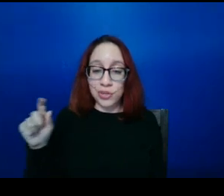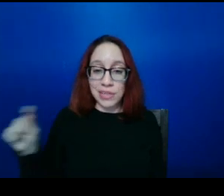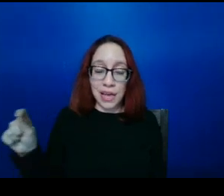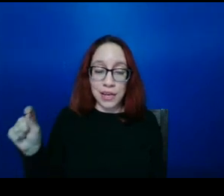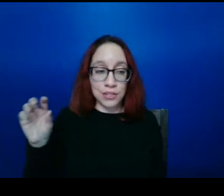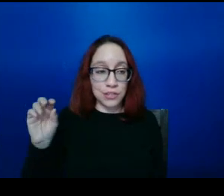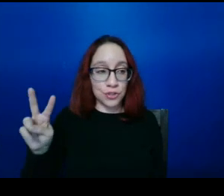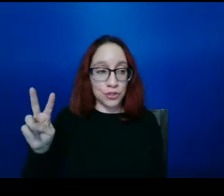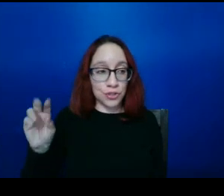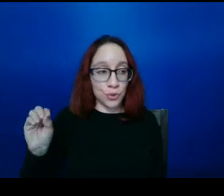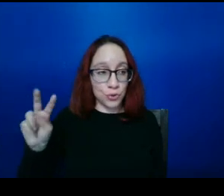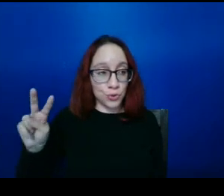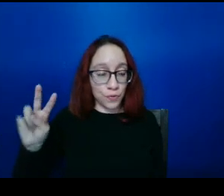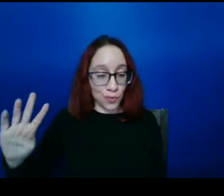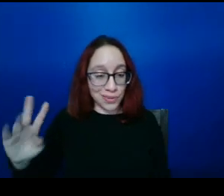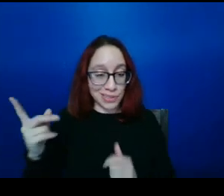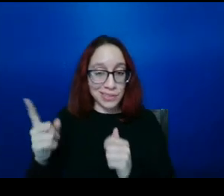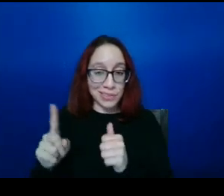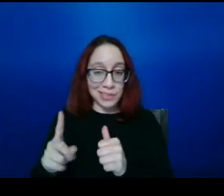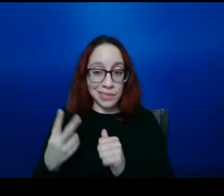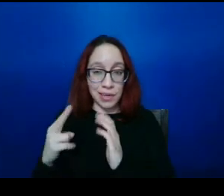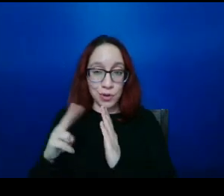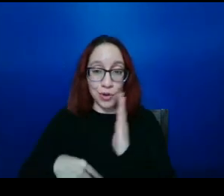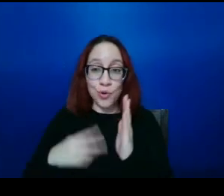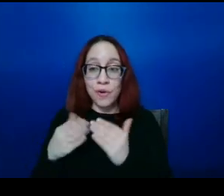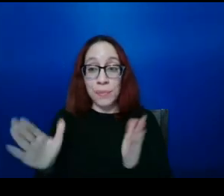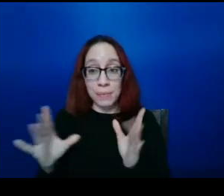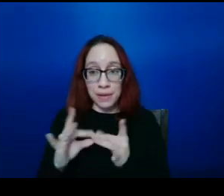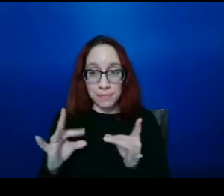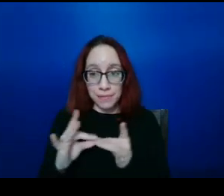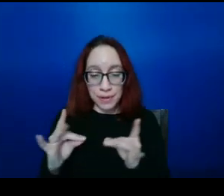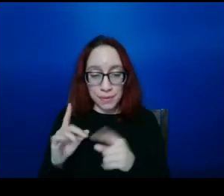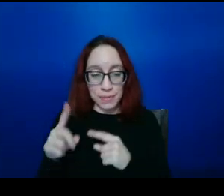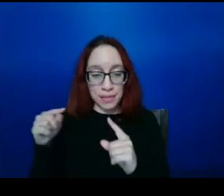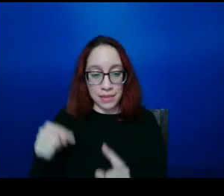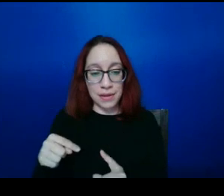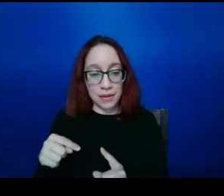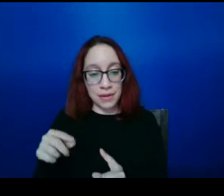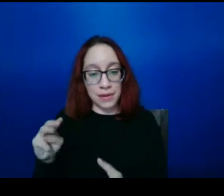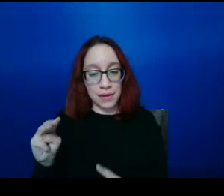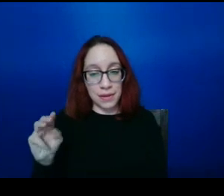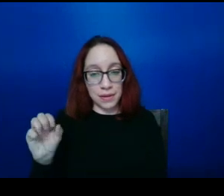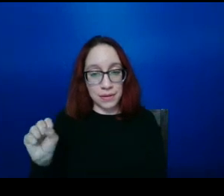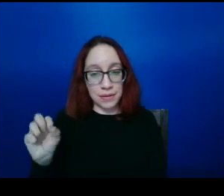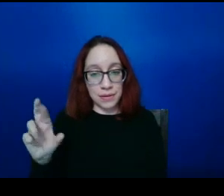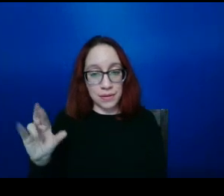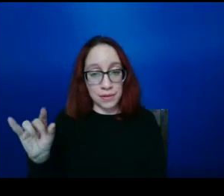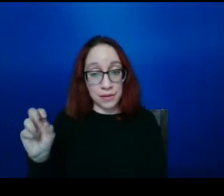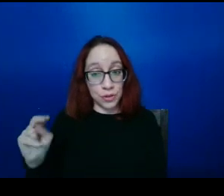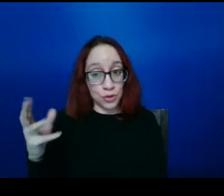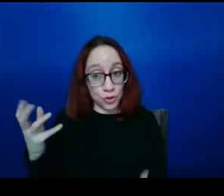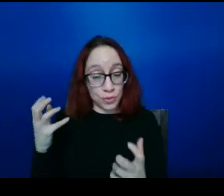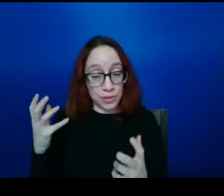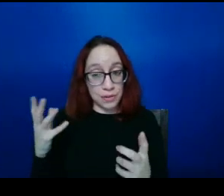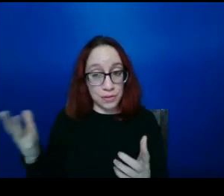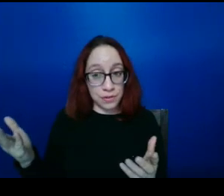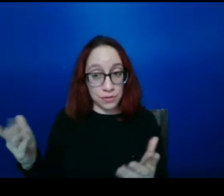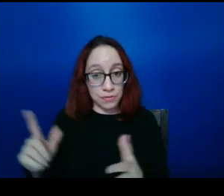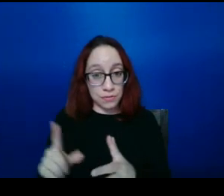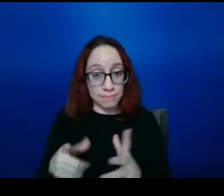22-024. This is a second reading, and as such, we will have public comment on this item. Ms. Radigan, you're at the podium. Would you like to reintroduce this